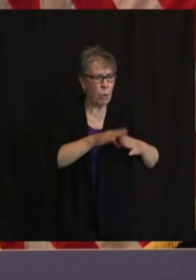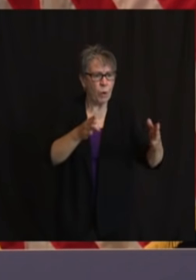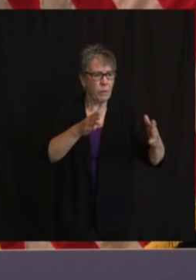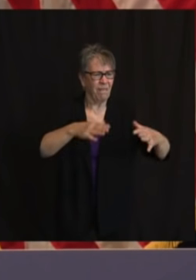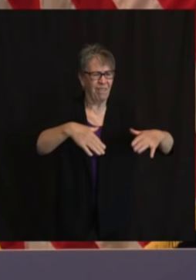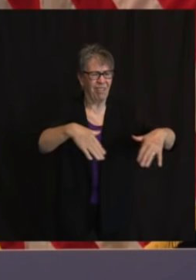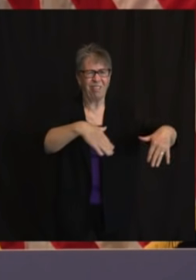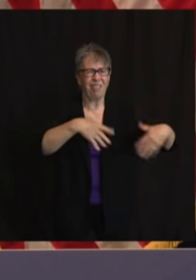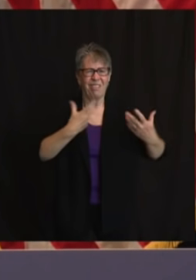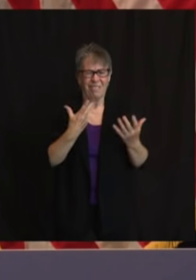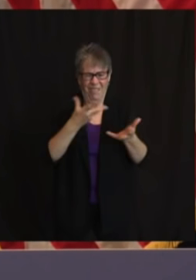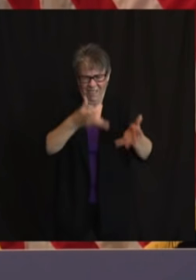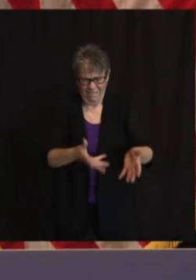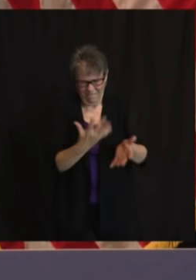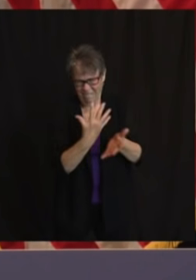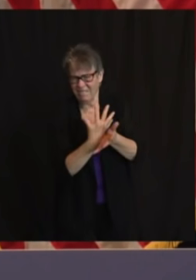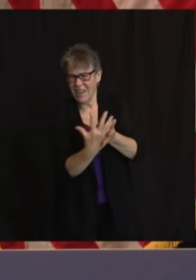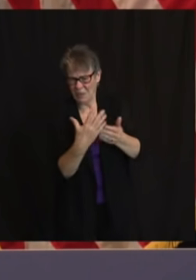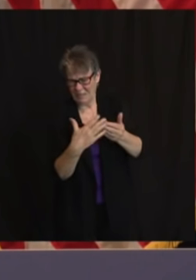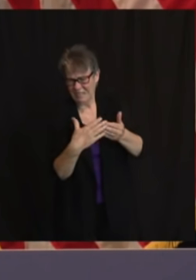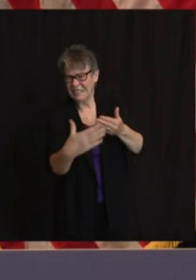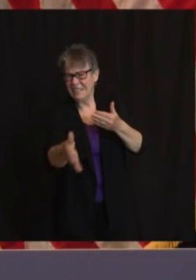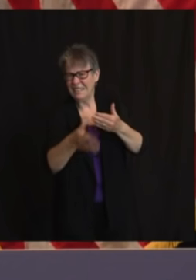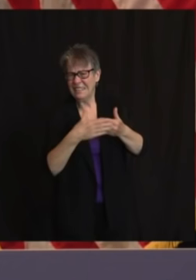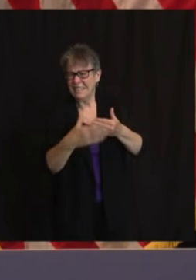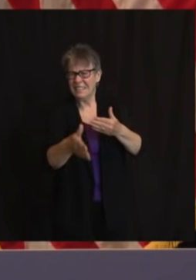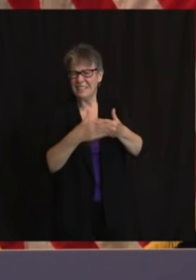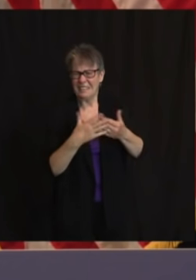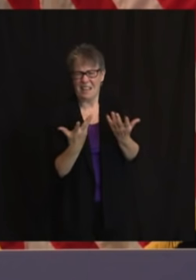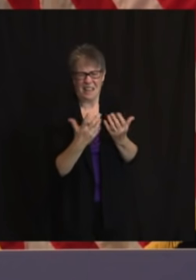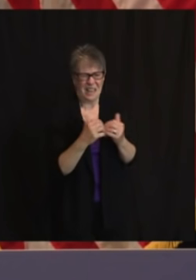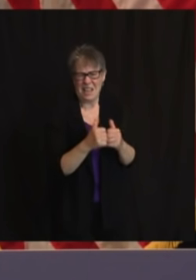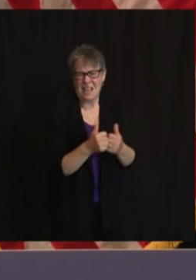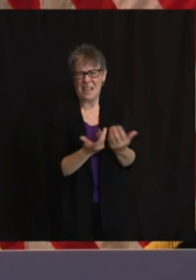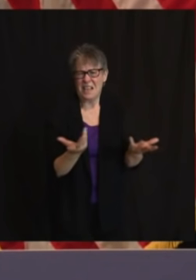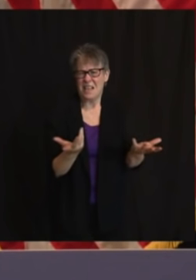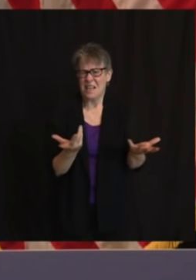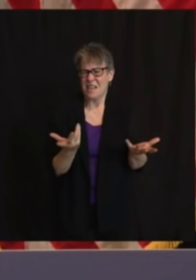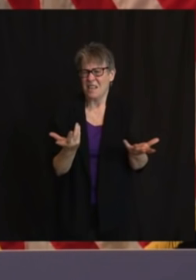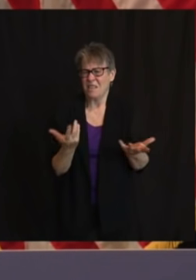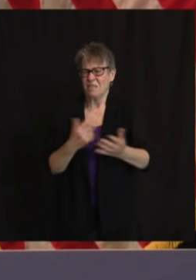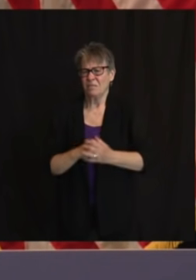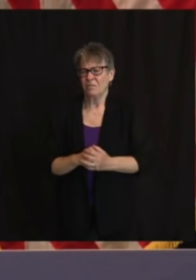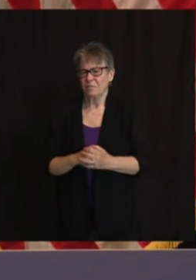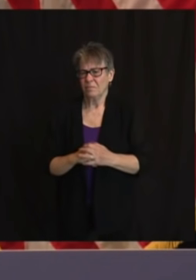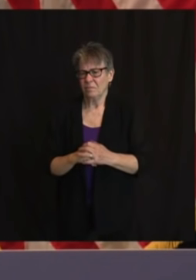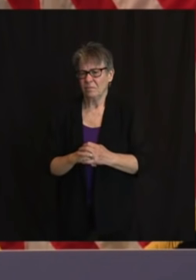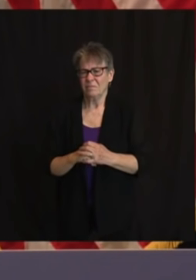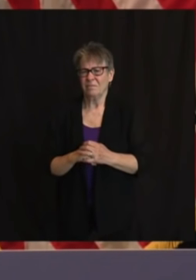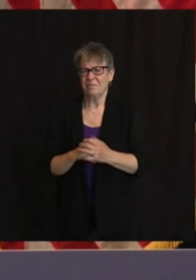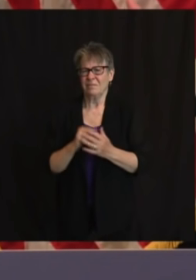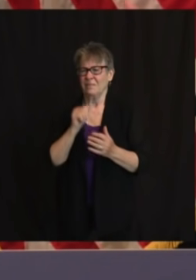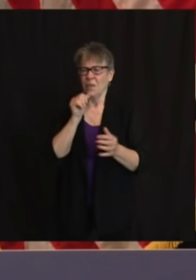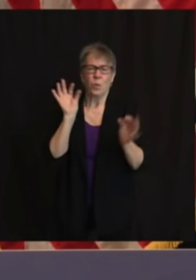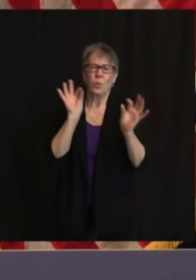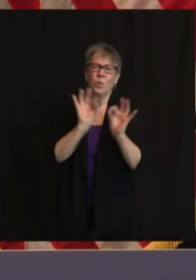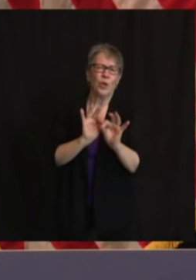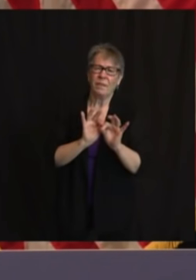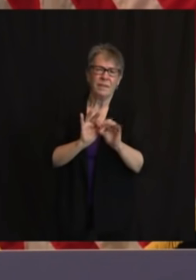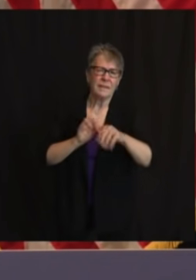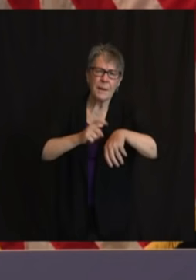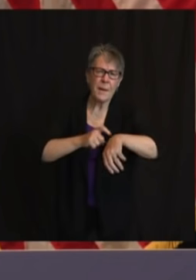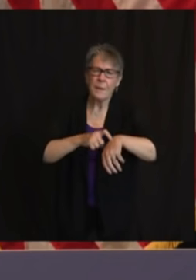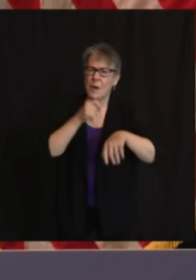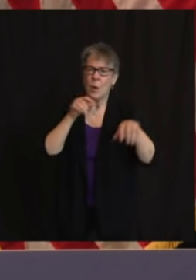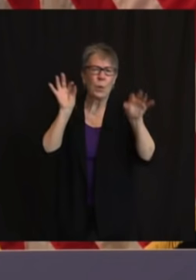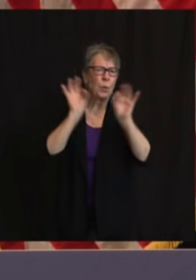We've got big intergenerational concerns, even though this has been very benign with kids. I think the experts